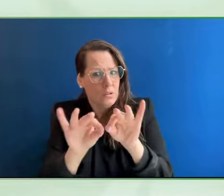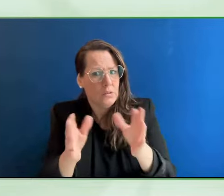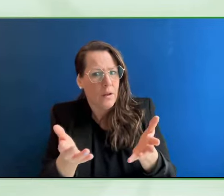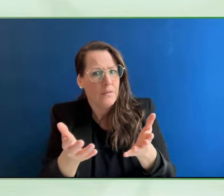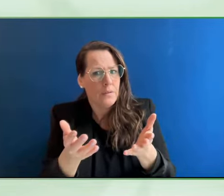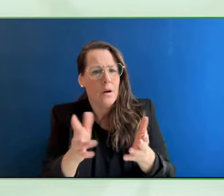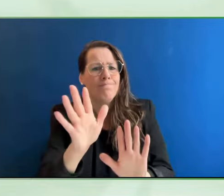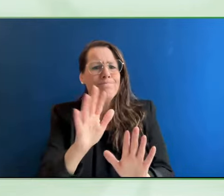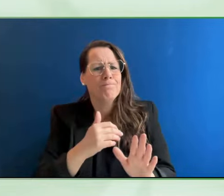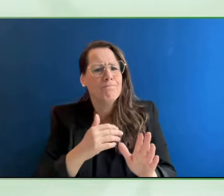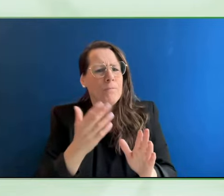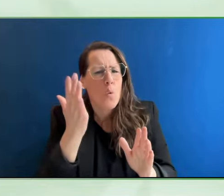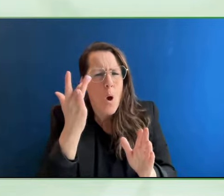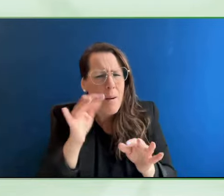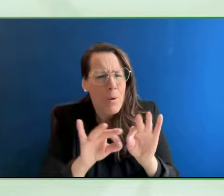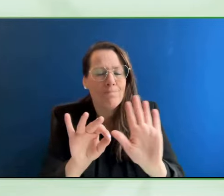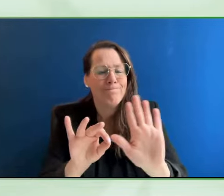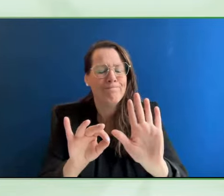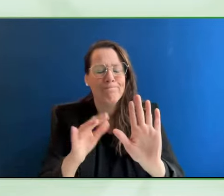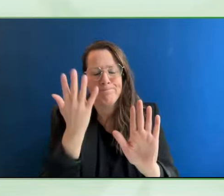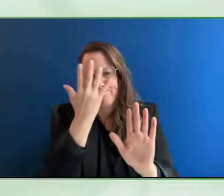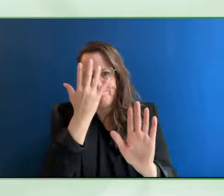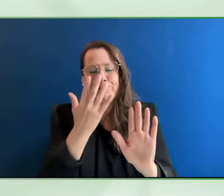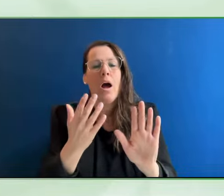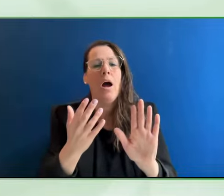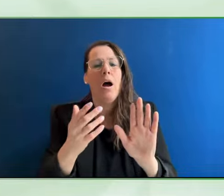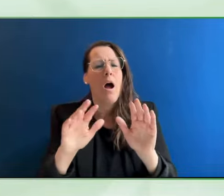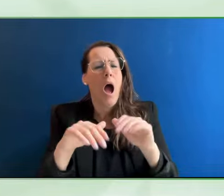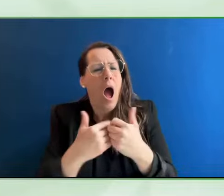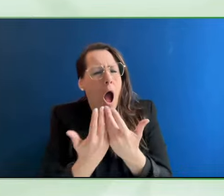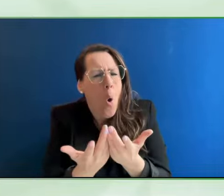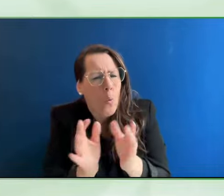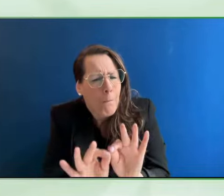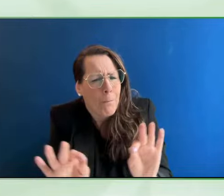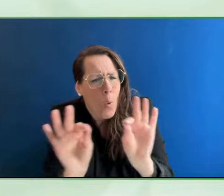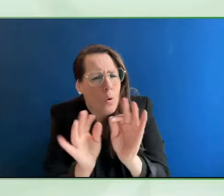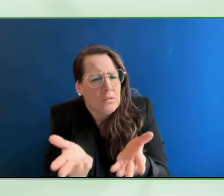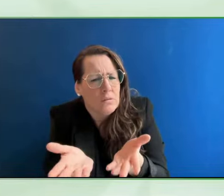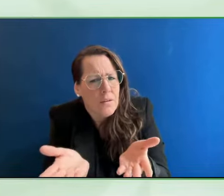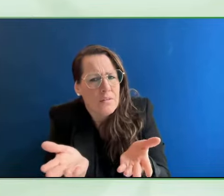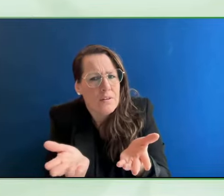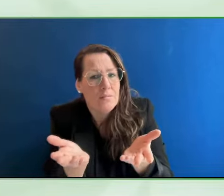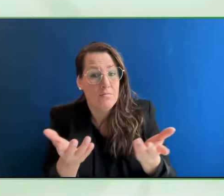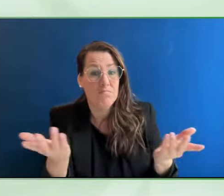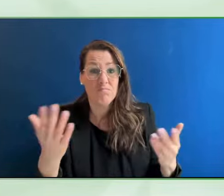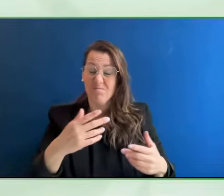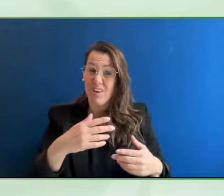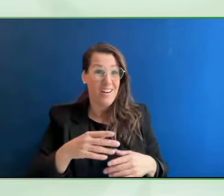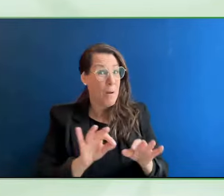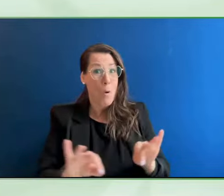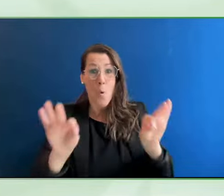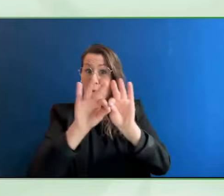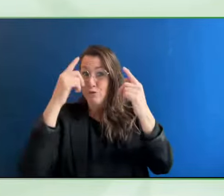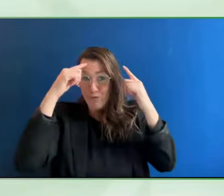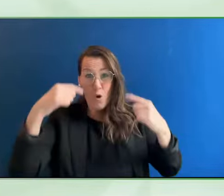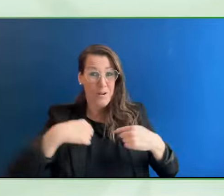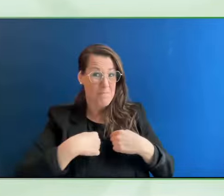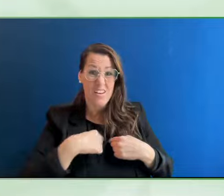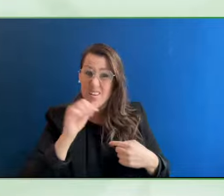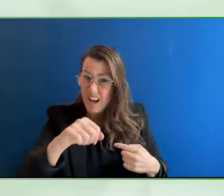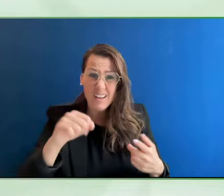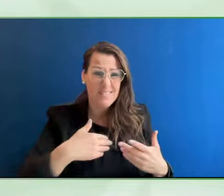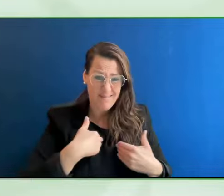Yeah, thank you, Lisa. So, Robert. Yes. Nice to talk to you. It's very